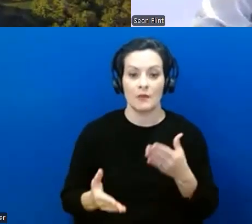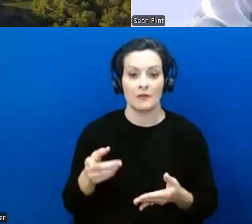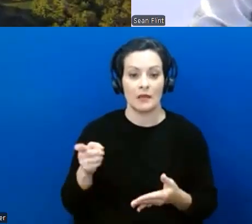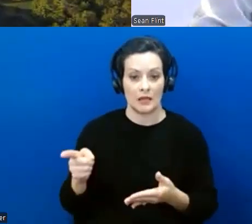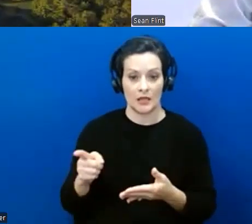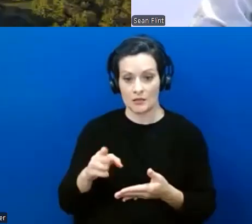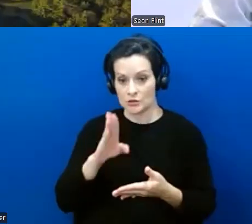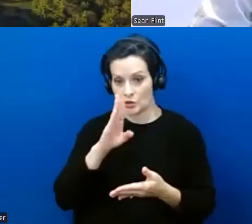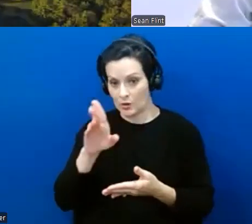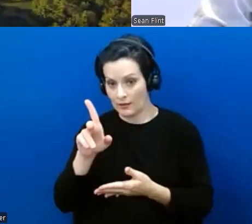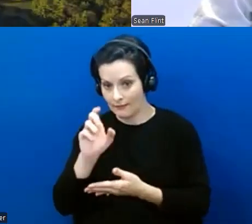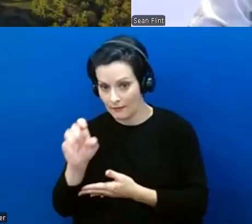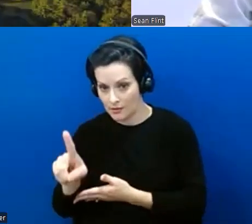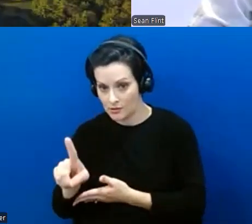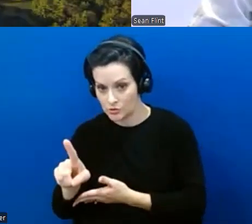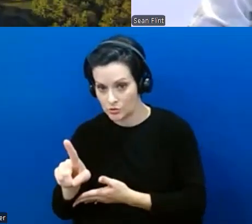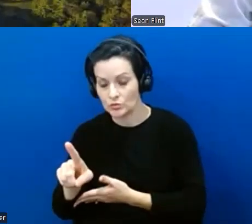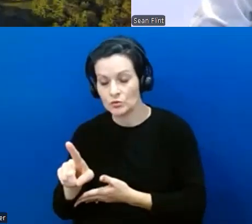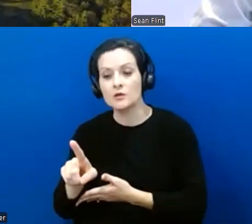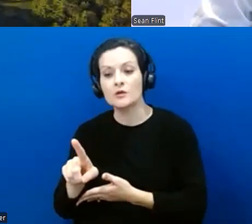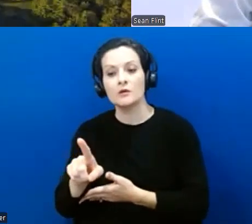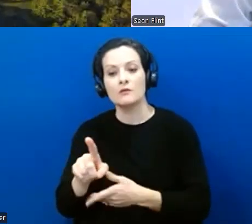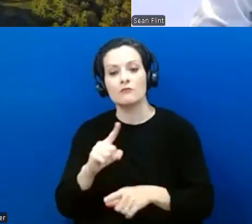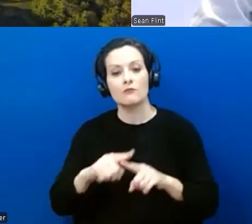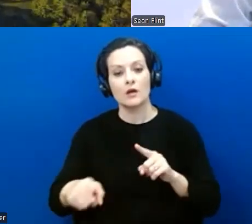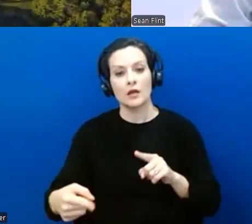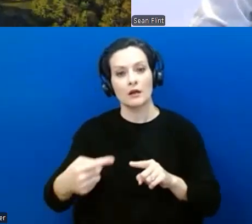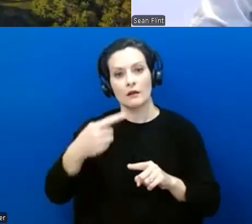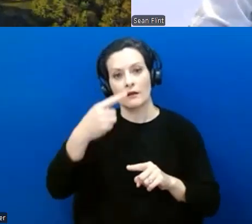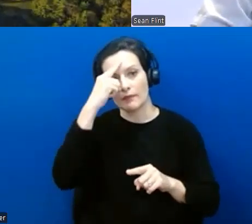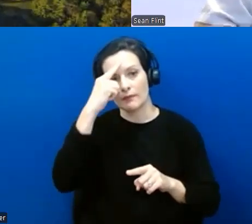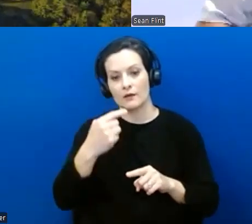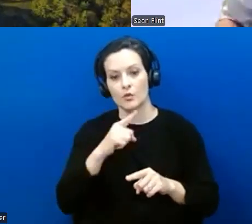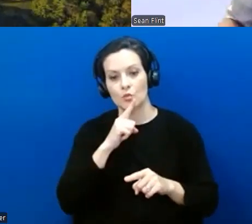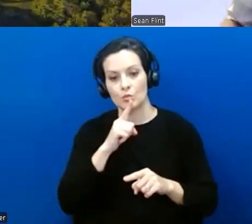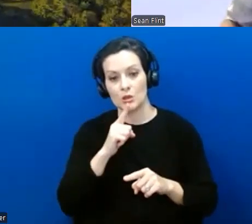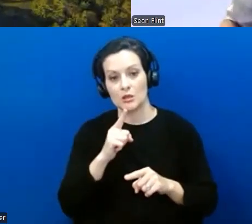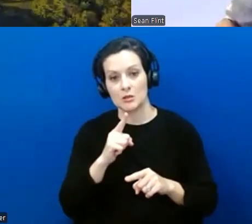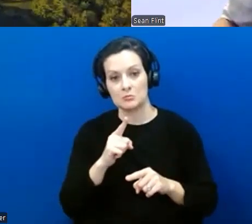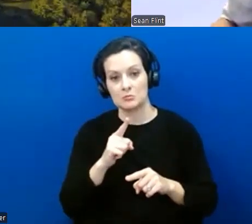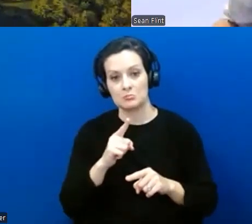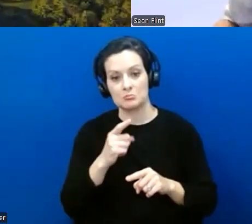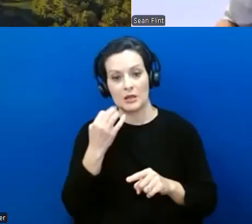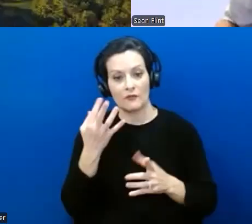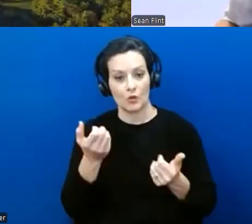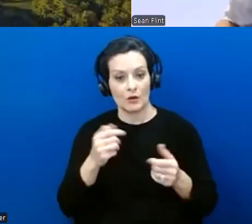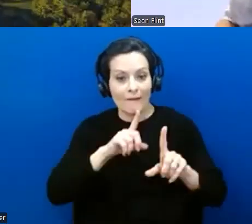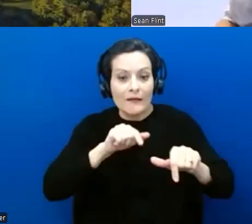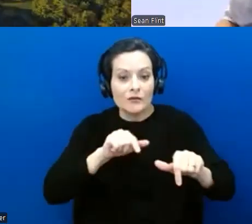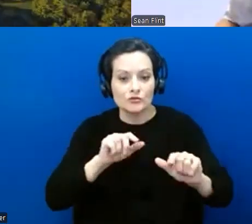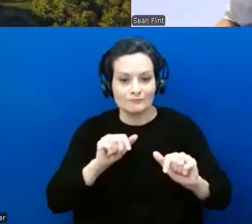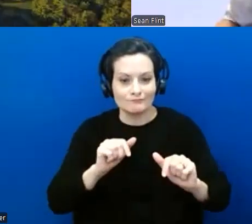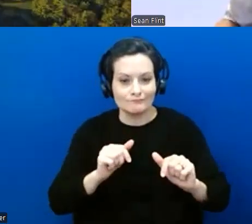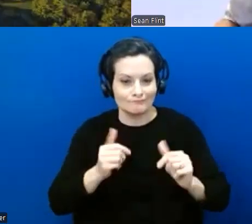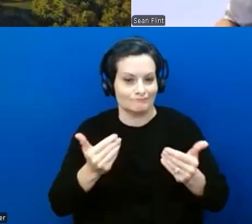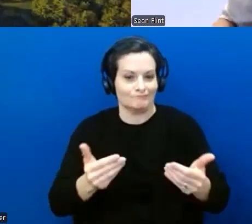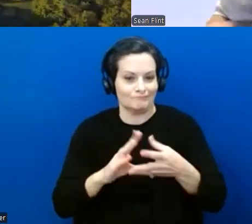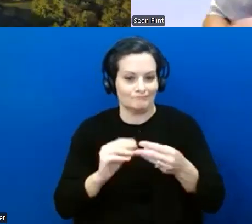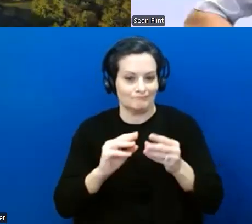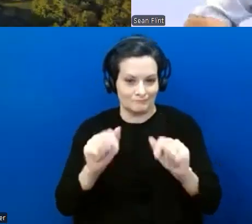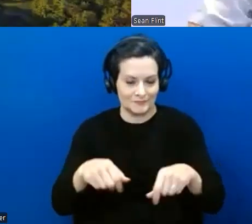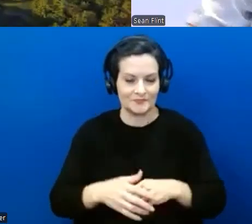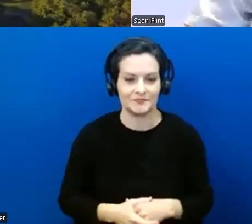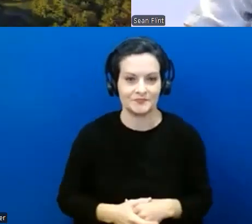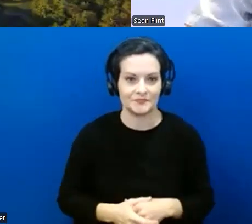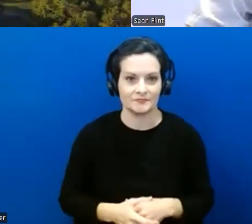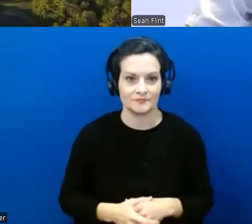directly to one of you, but again, for the most part, I think it's you guys. If you want to grab it, grab it. Go ahead, Haven. Thanks,